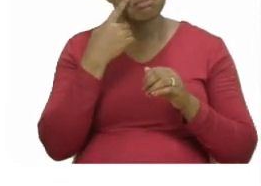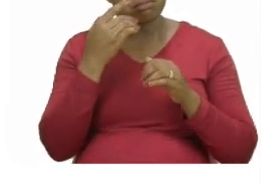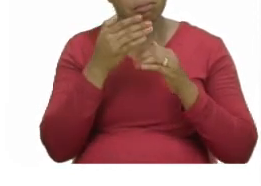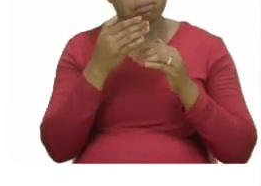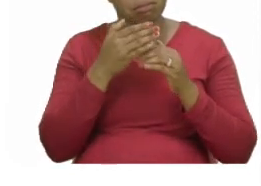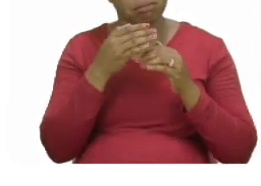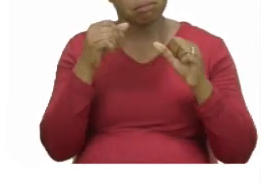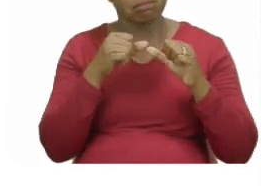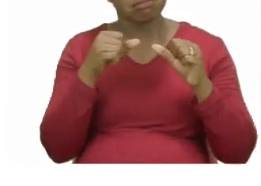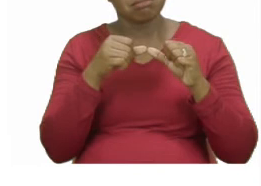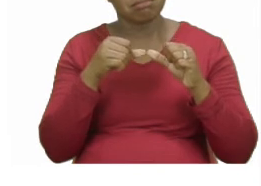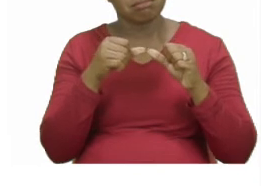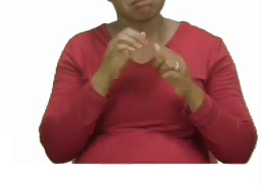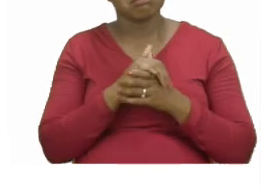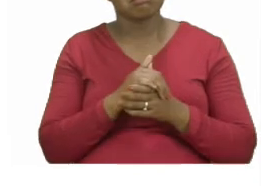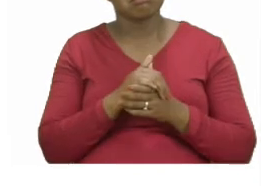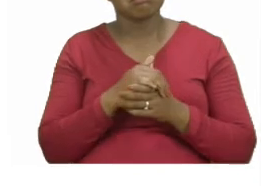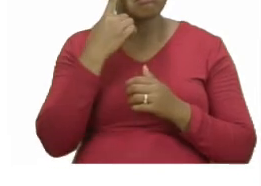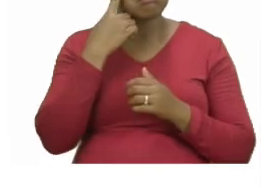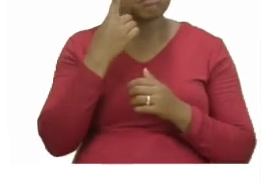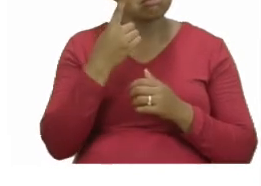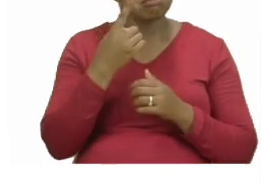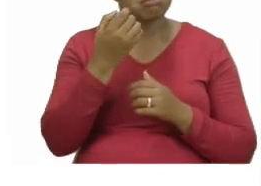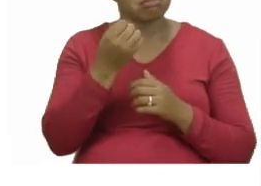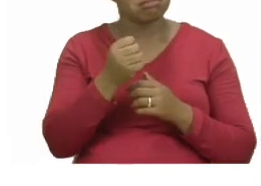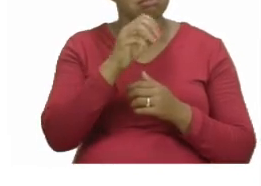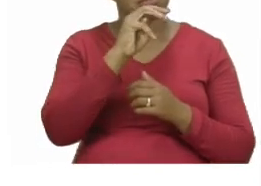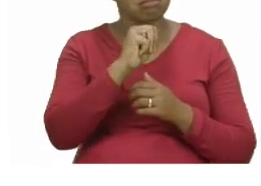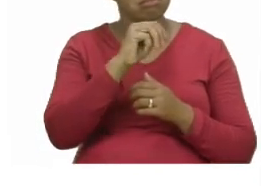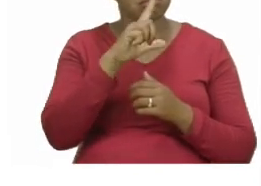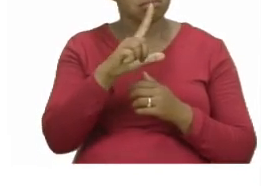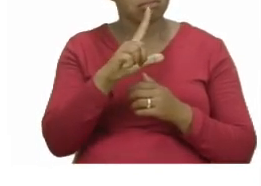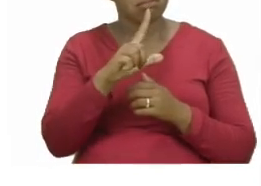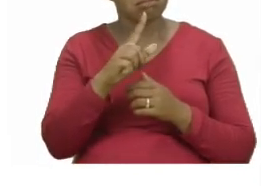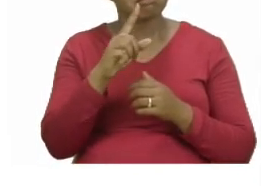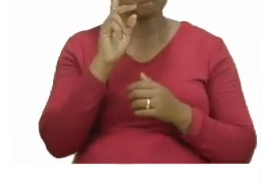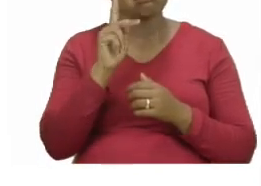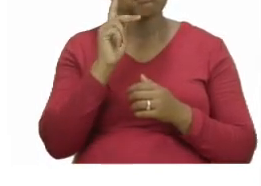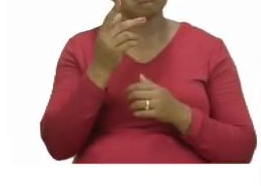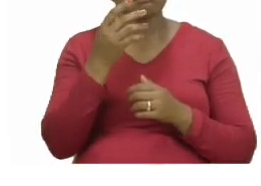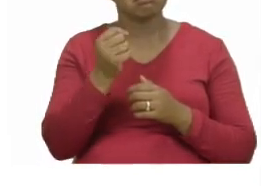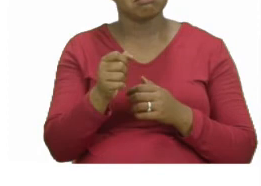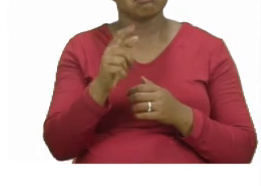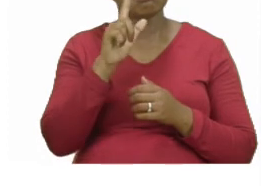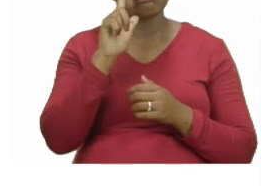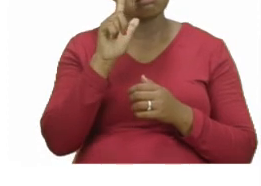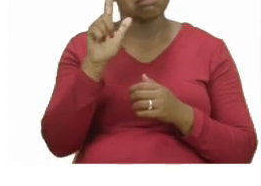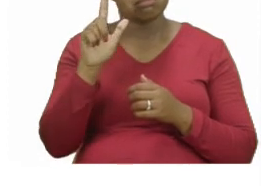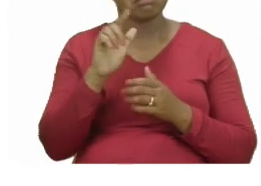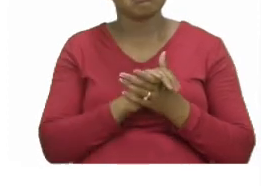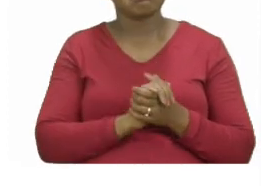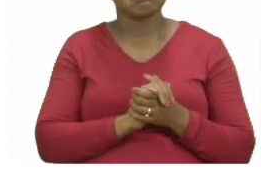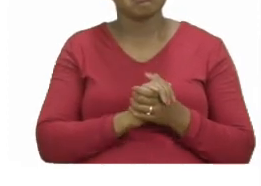see you have milliliters and liters. So the first picture